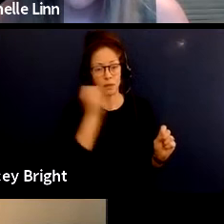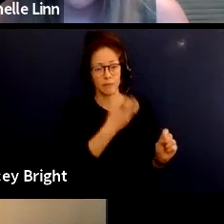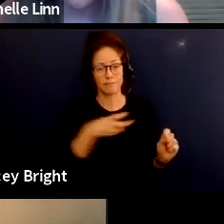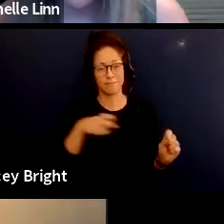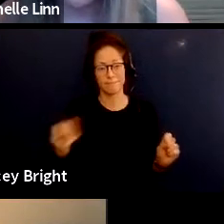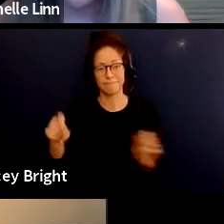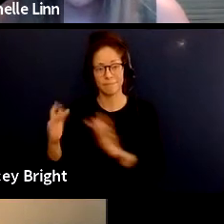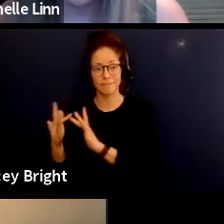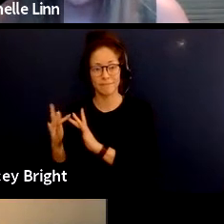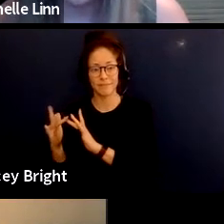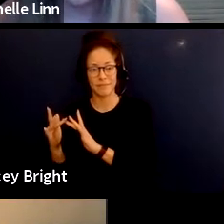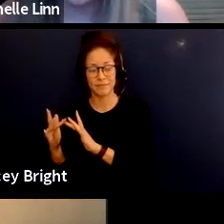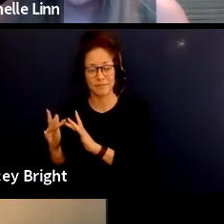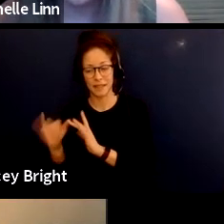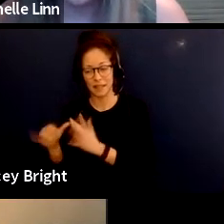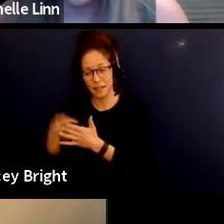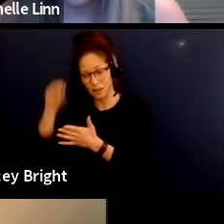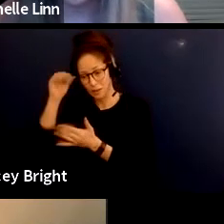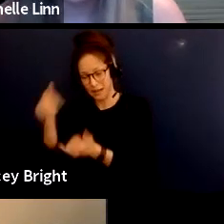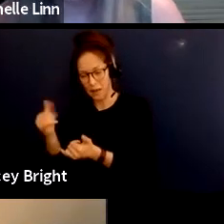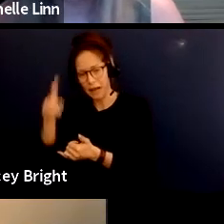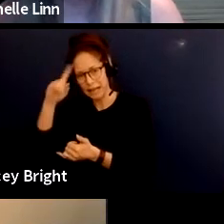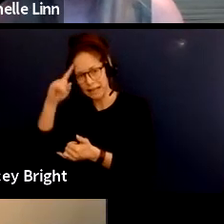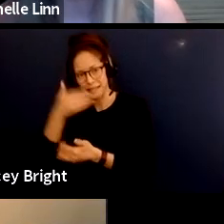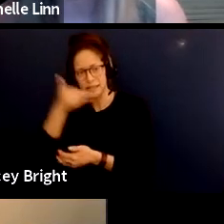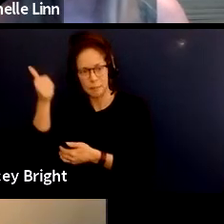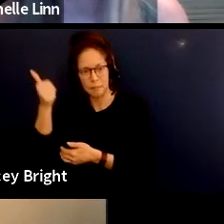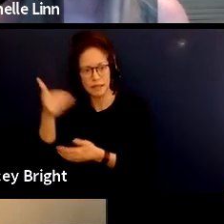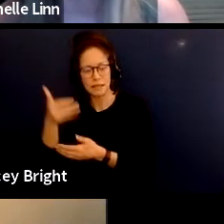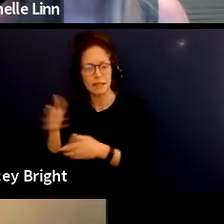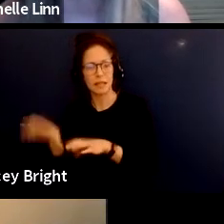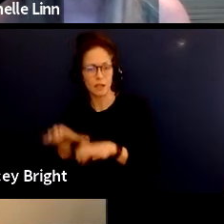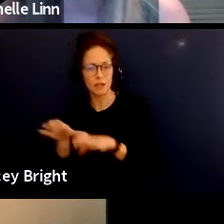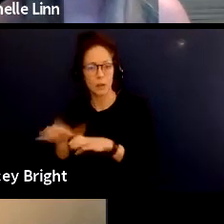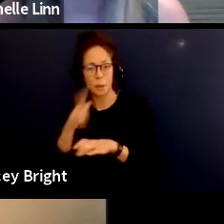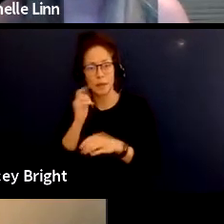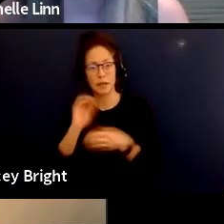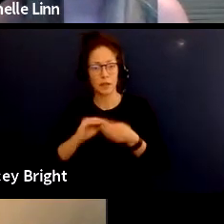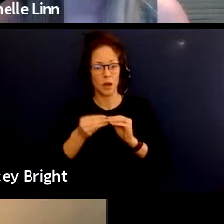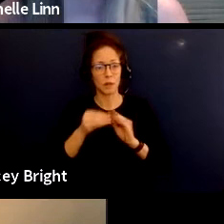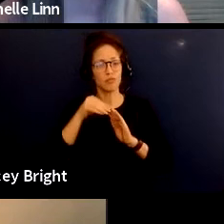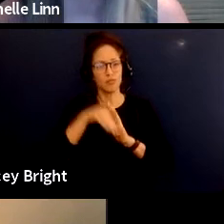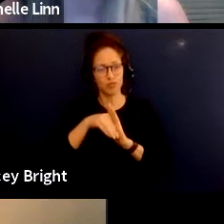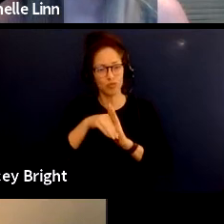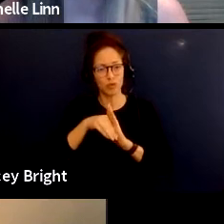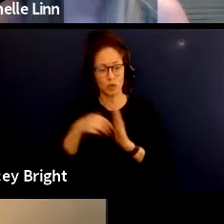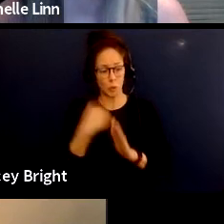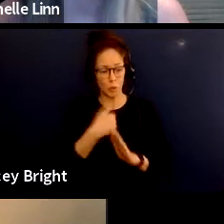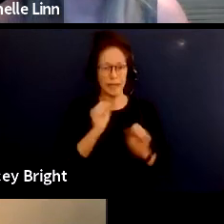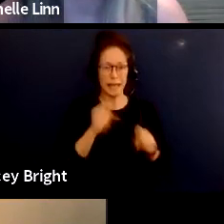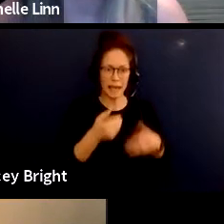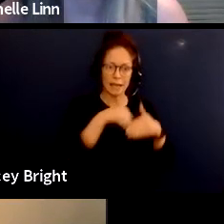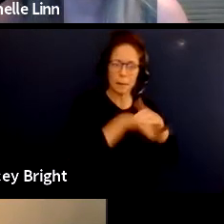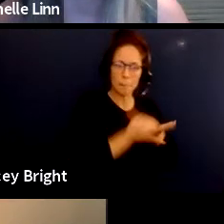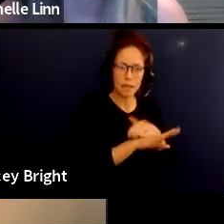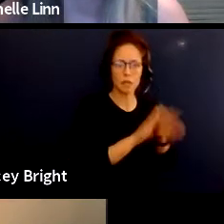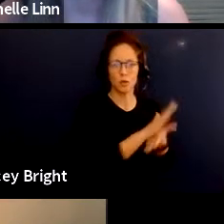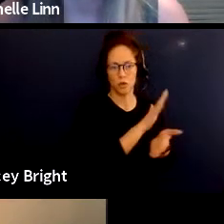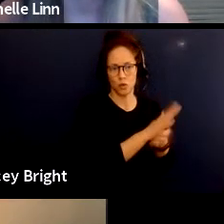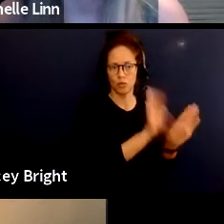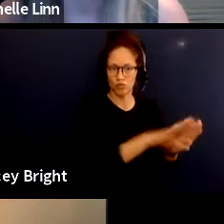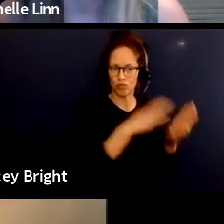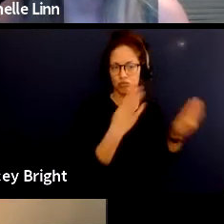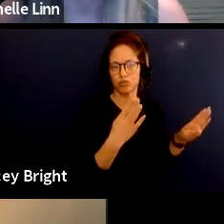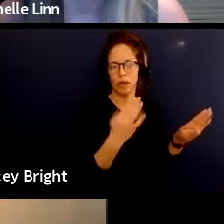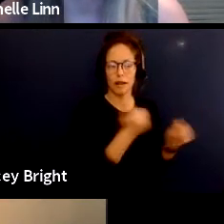going back to remote learning would be the thing to do right now until the numbers go down so that we can come back to school and everybody can